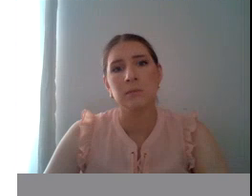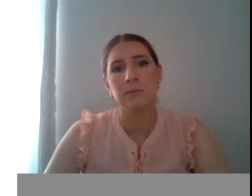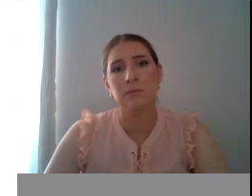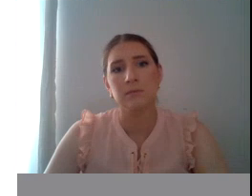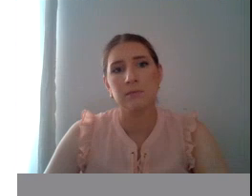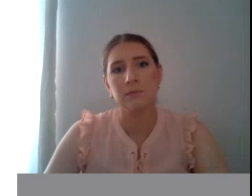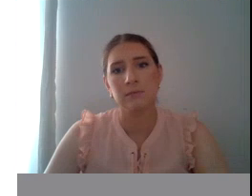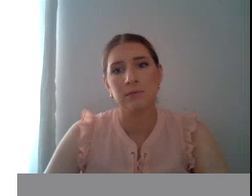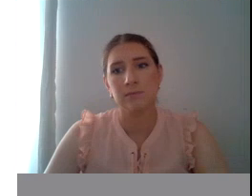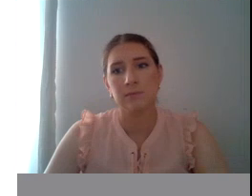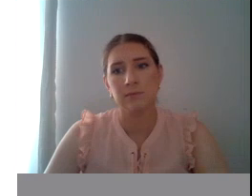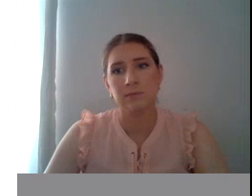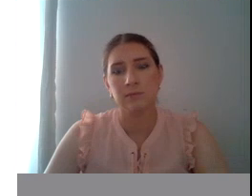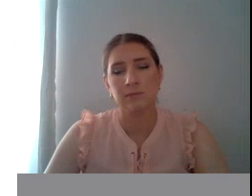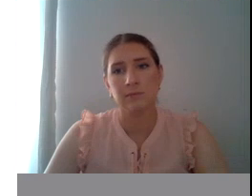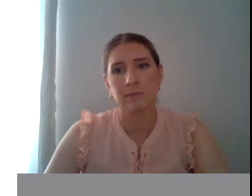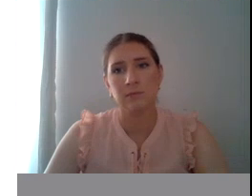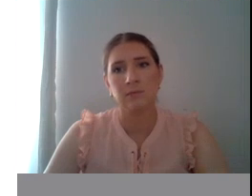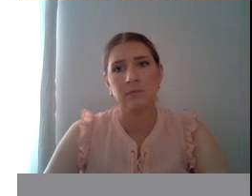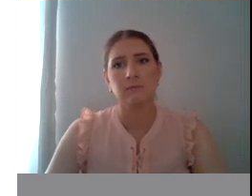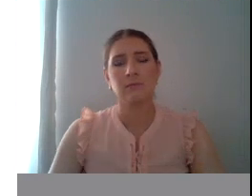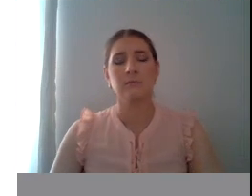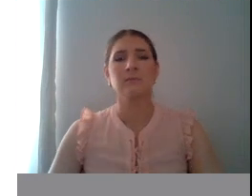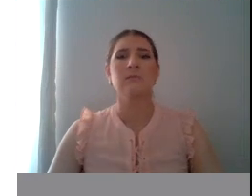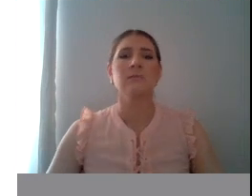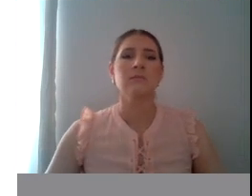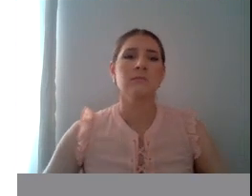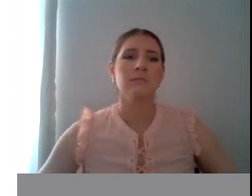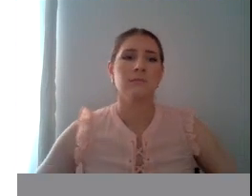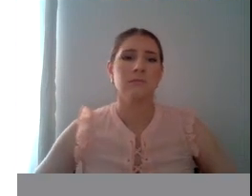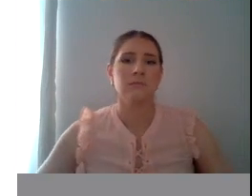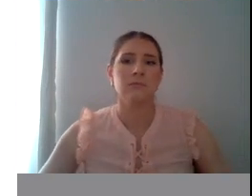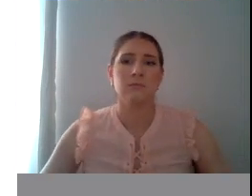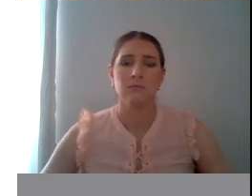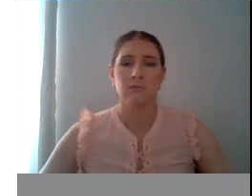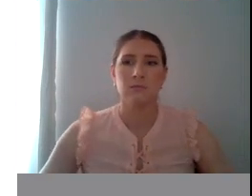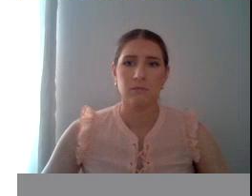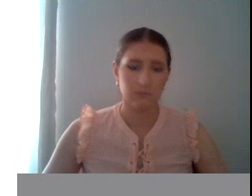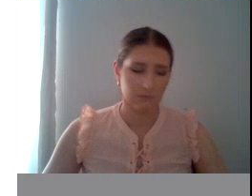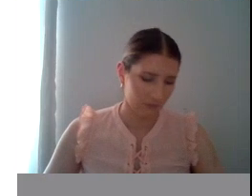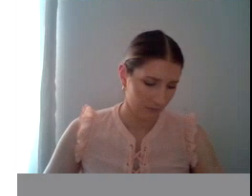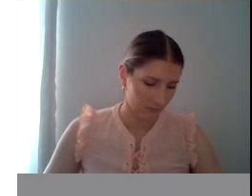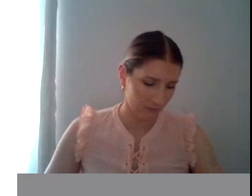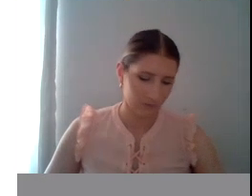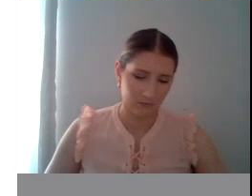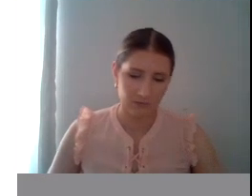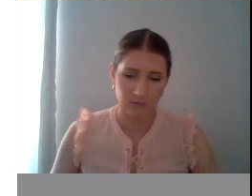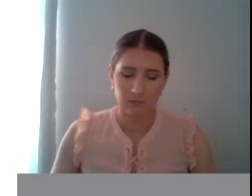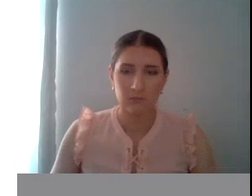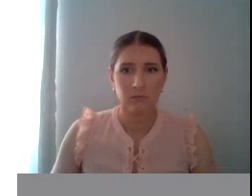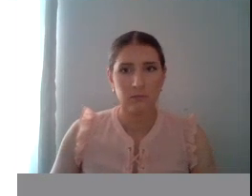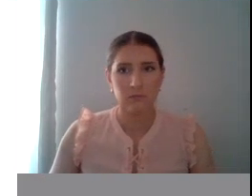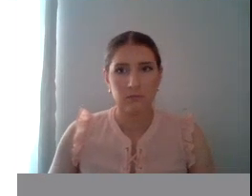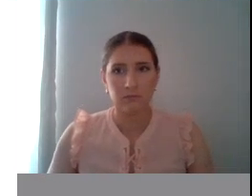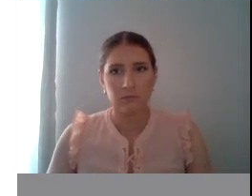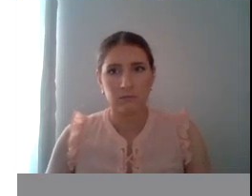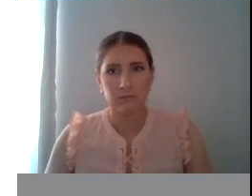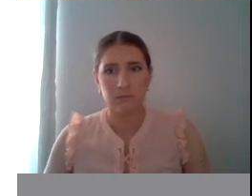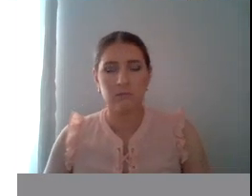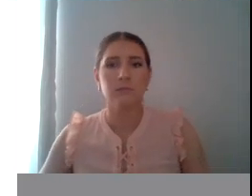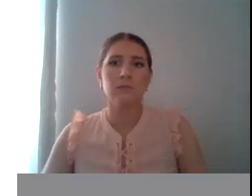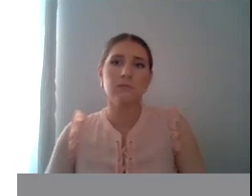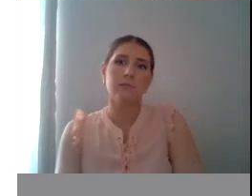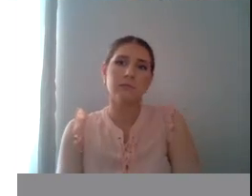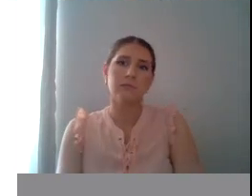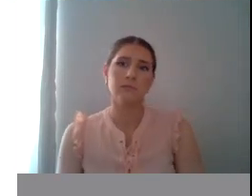mentioned. So women really talked about, they really need an environment wherein they get support. No one